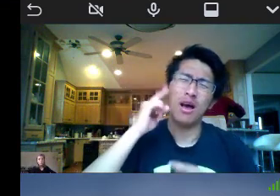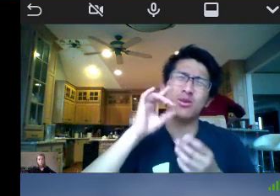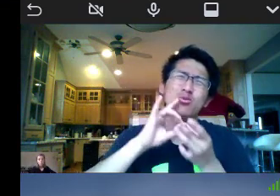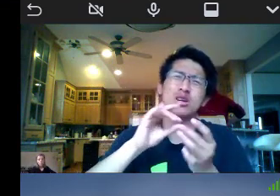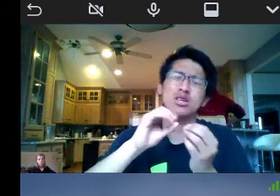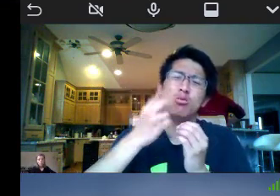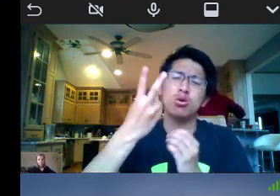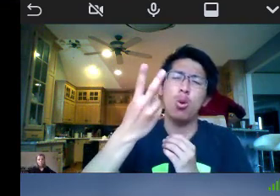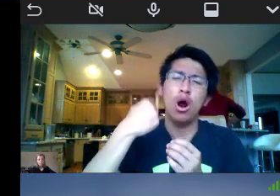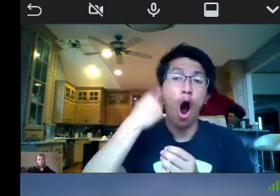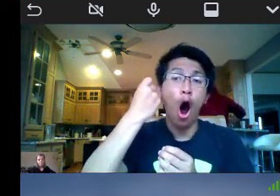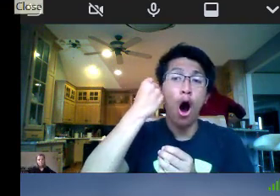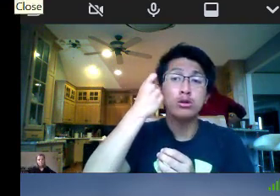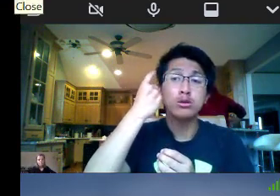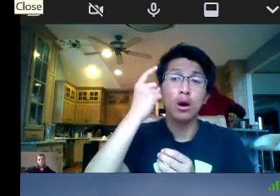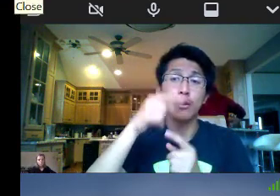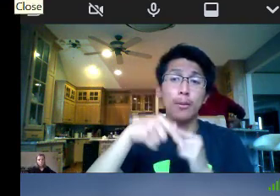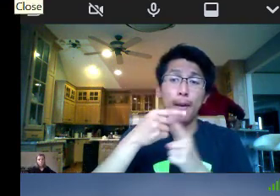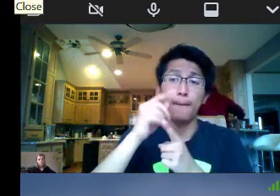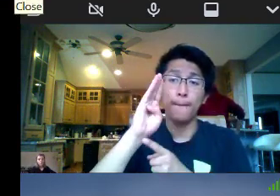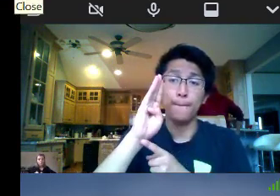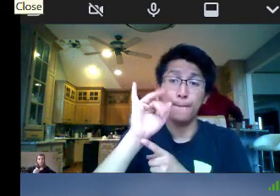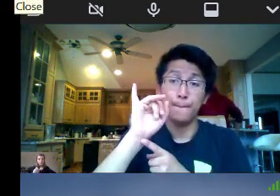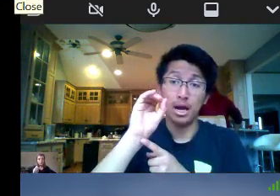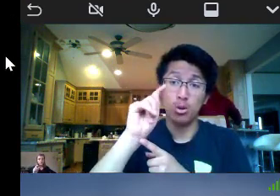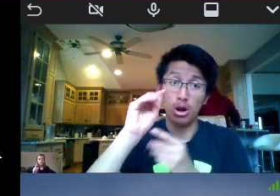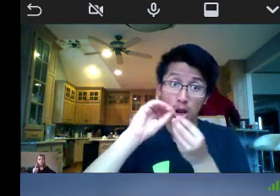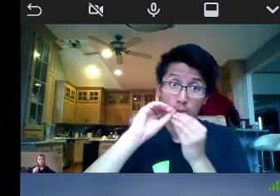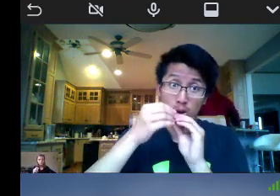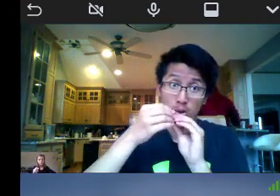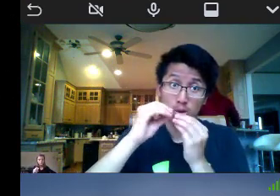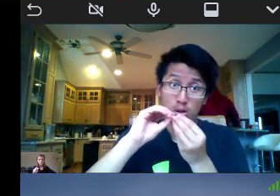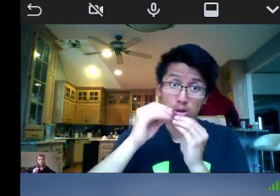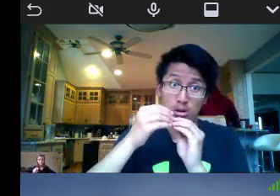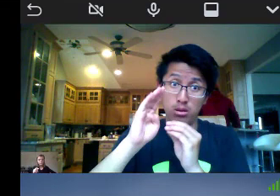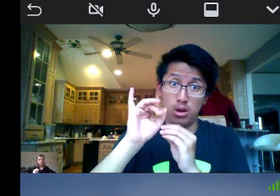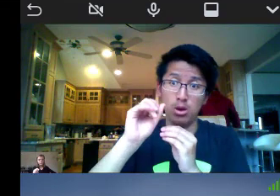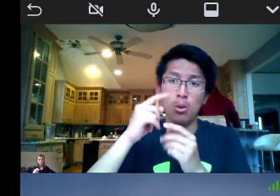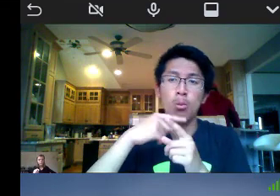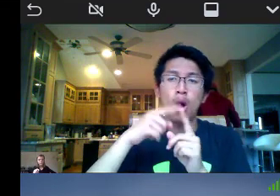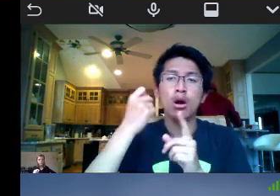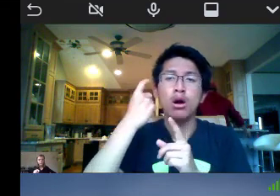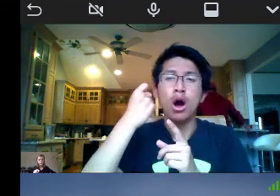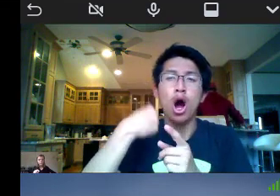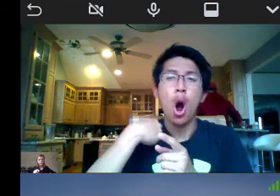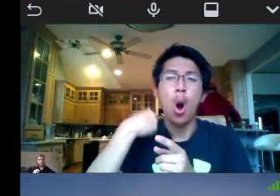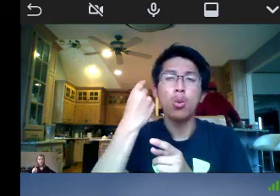This is the quiz that was due a couple of weeks ago, right? Not the one that was due last night.